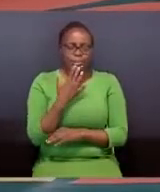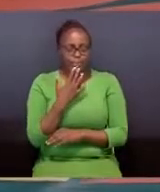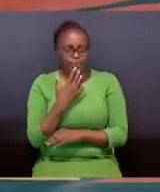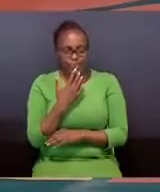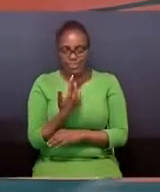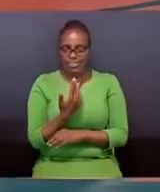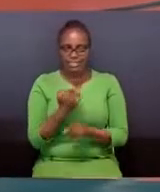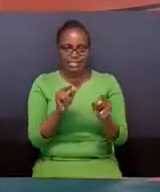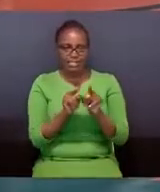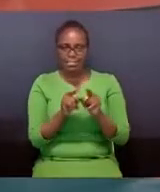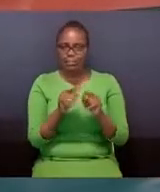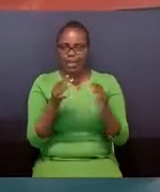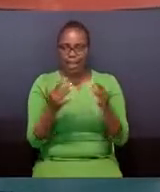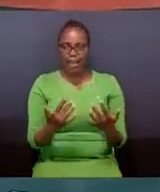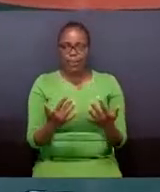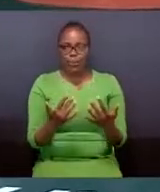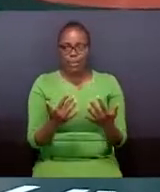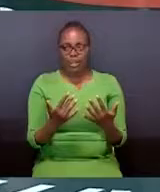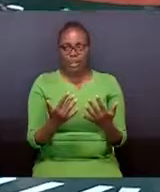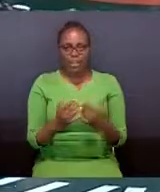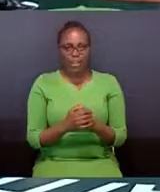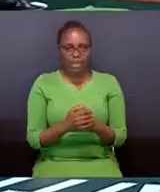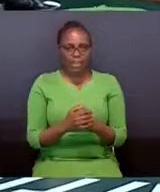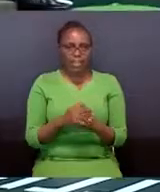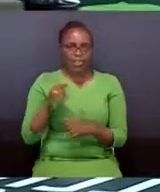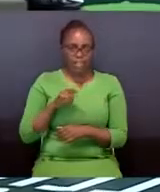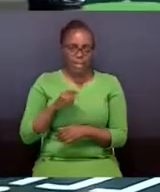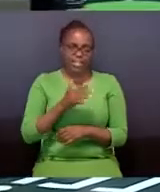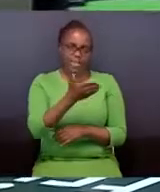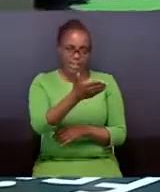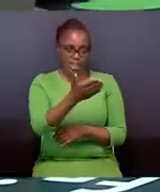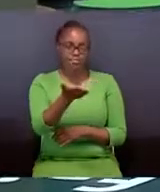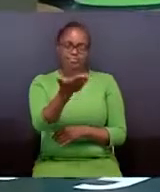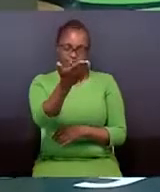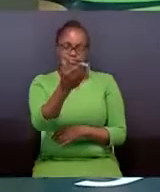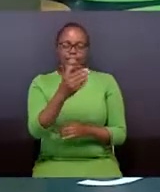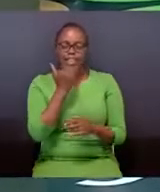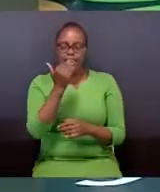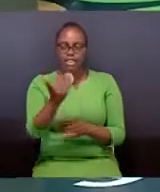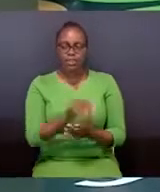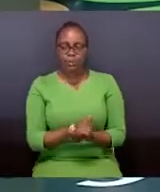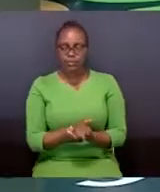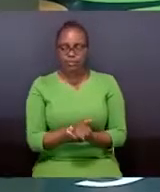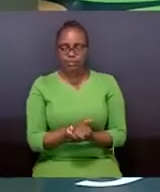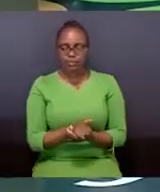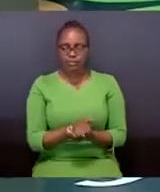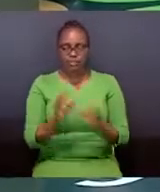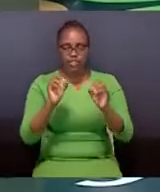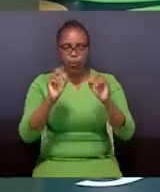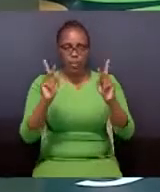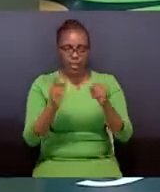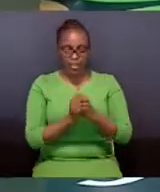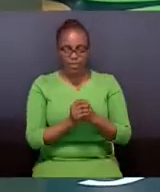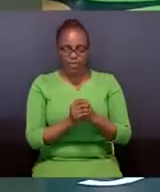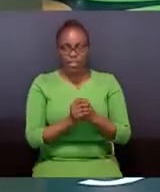I'm looking for a lady now because we heard so much from the men. The lady there in the, yeah, thank you. All right, so